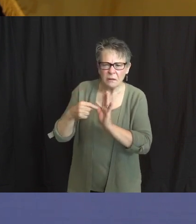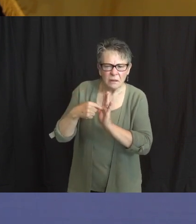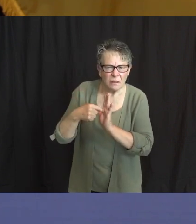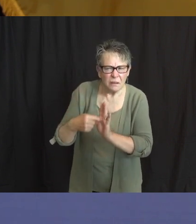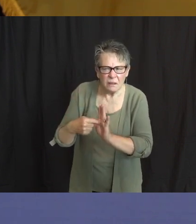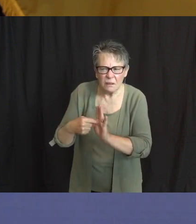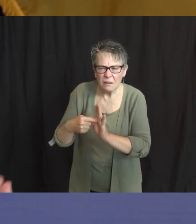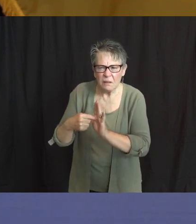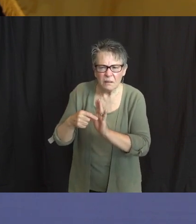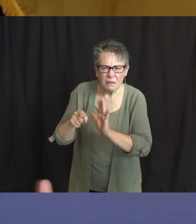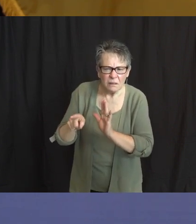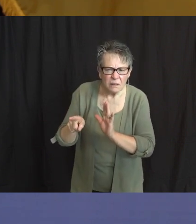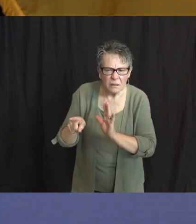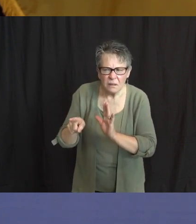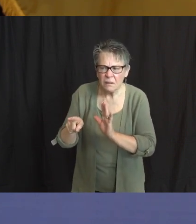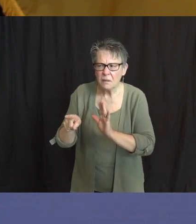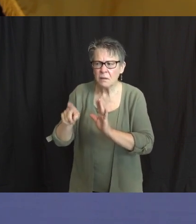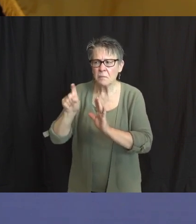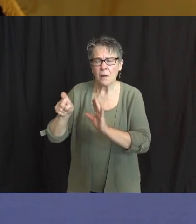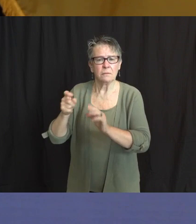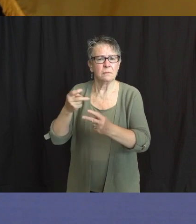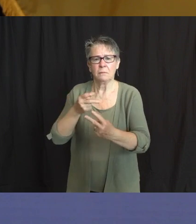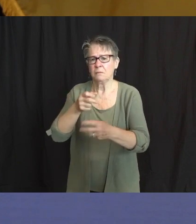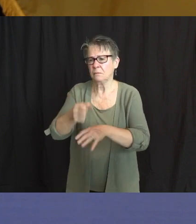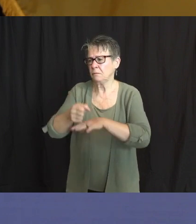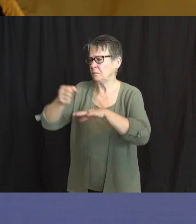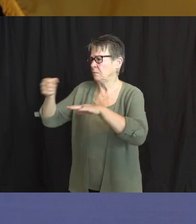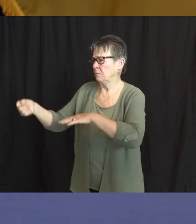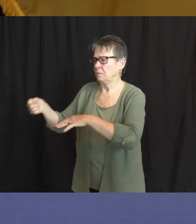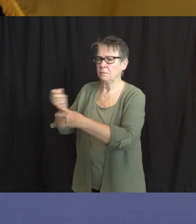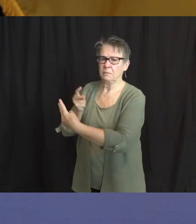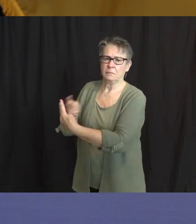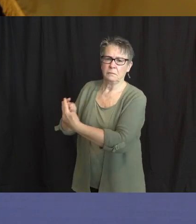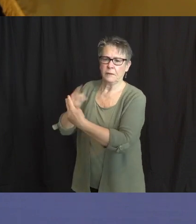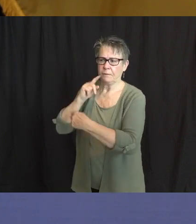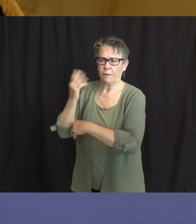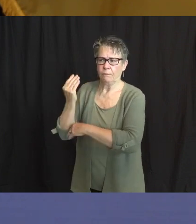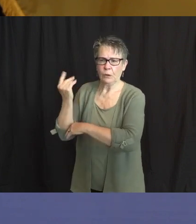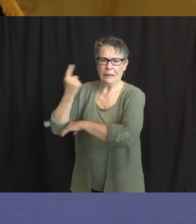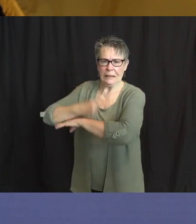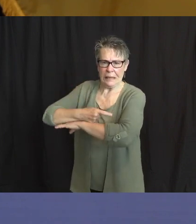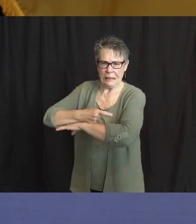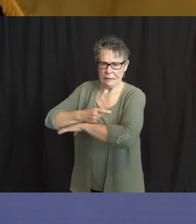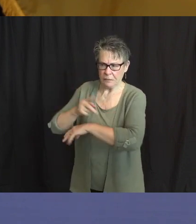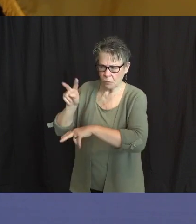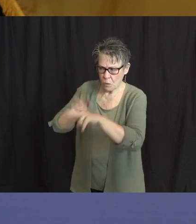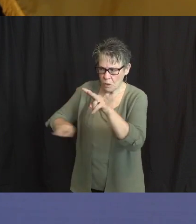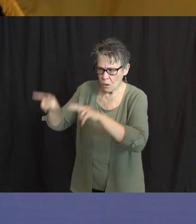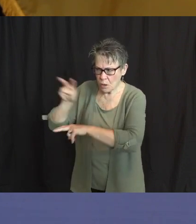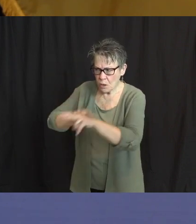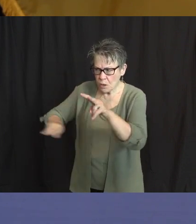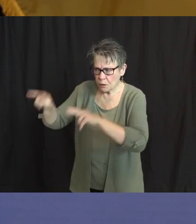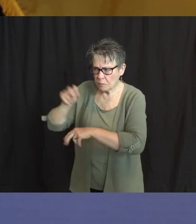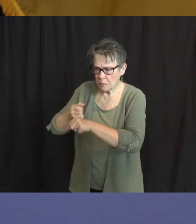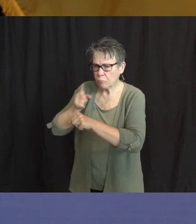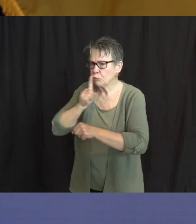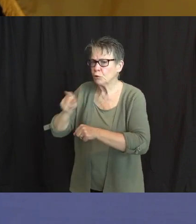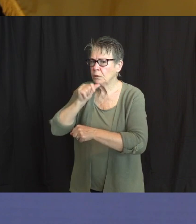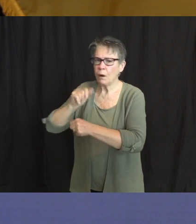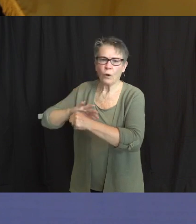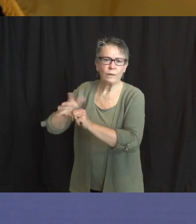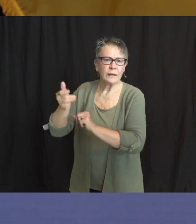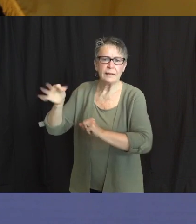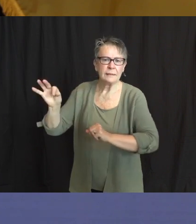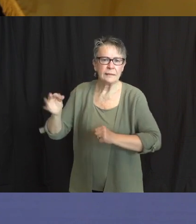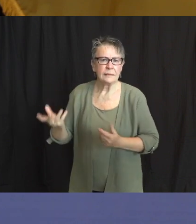surgical bed use. They need to monitor ventilator utilization and ventilator availability